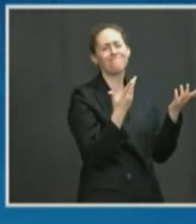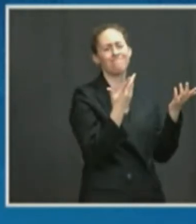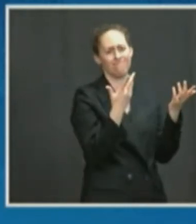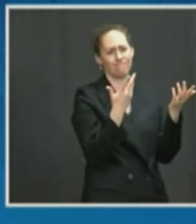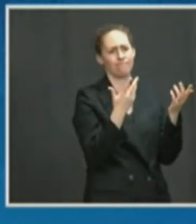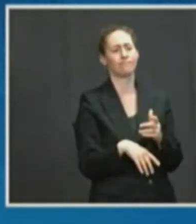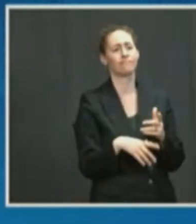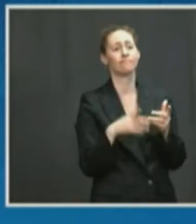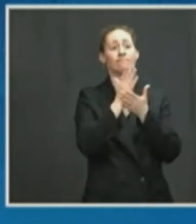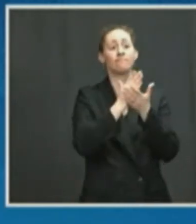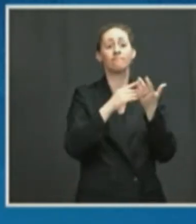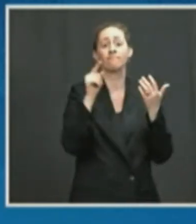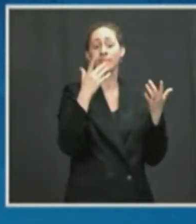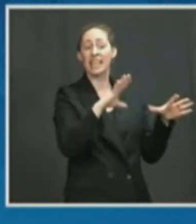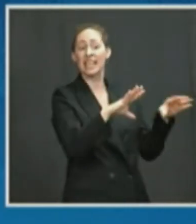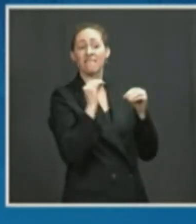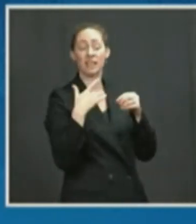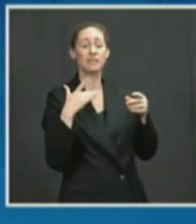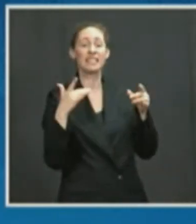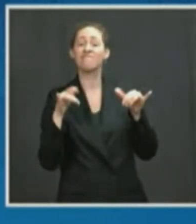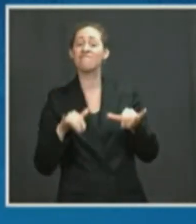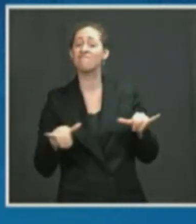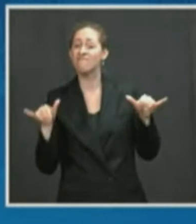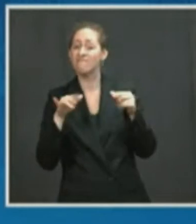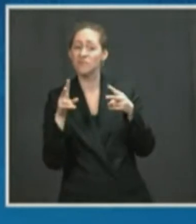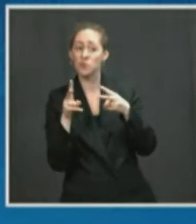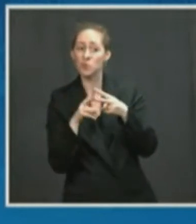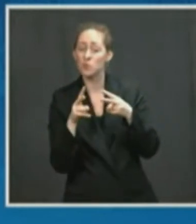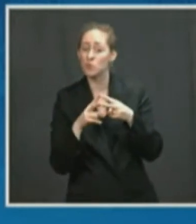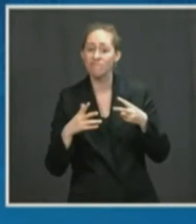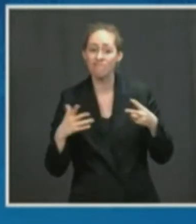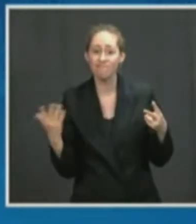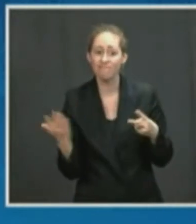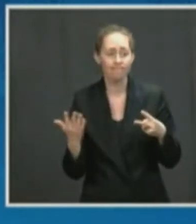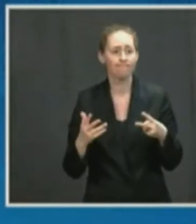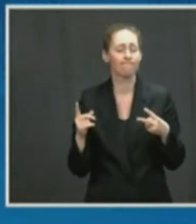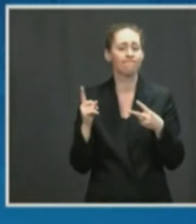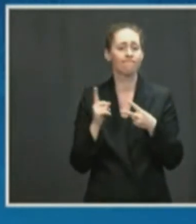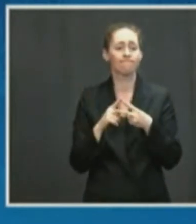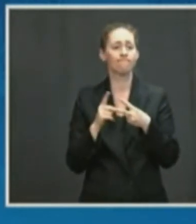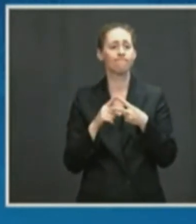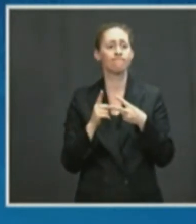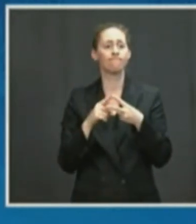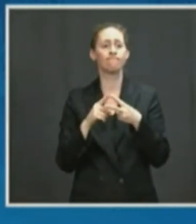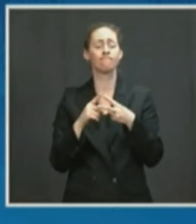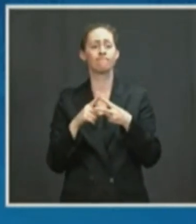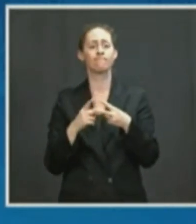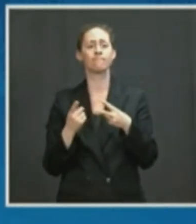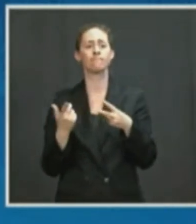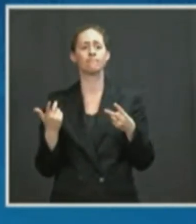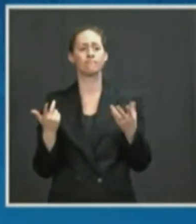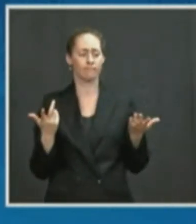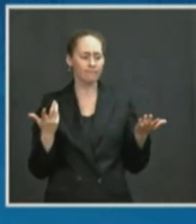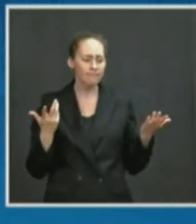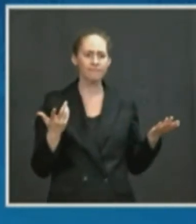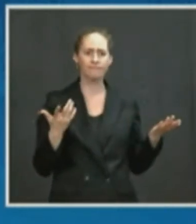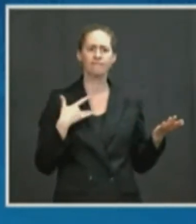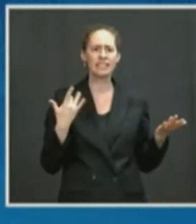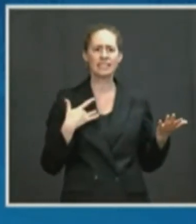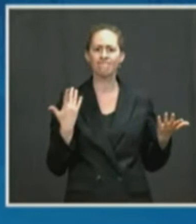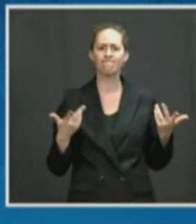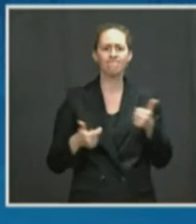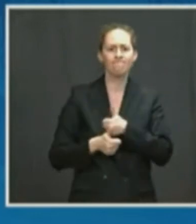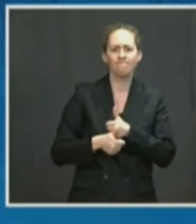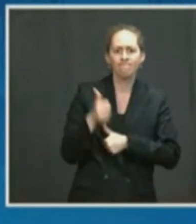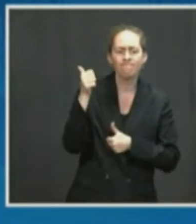reasons. Because they are fleeing some type of harm, or because to stay means that they cannot provide for